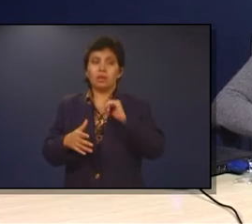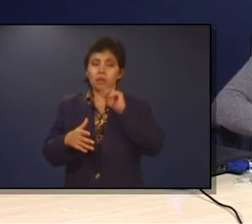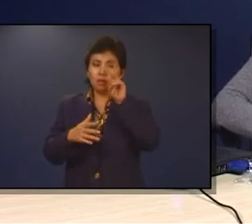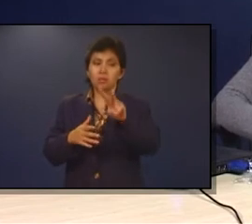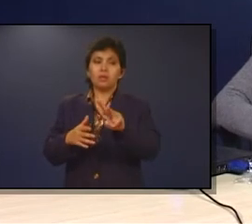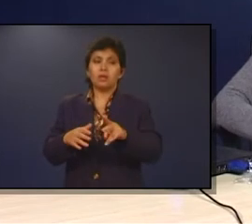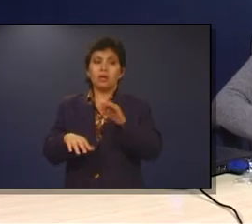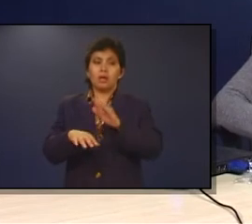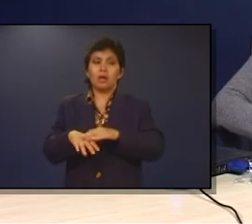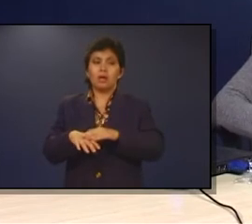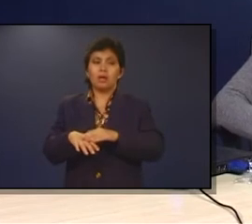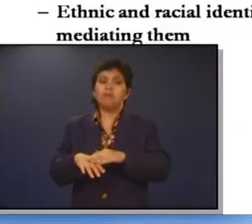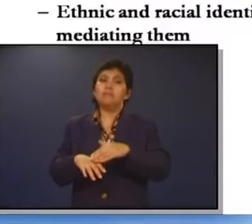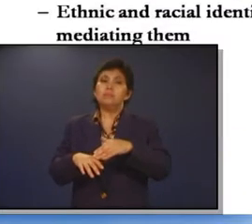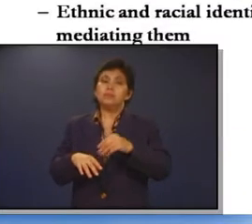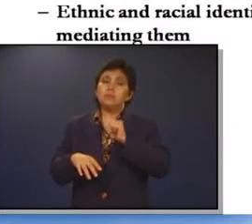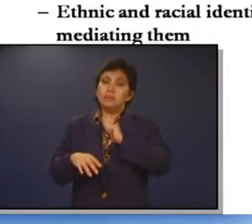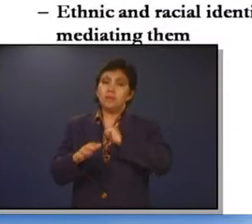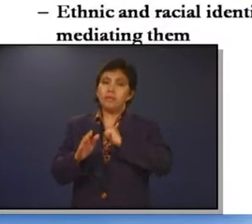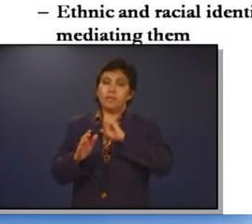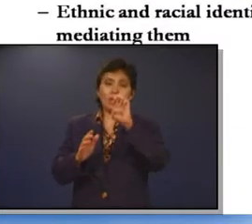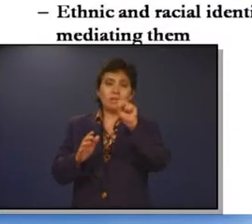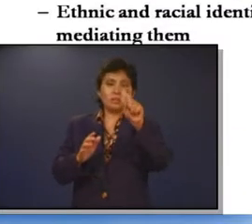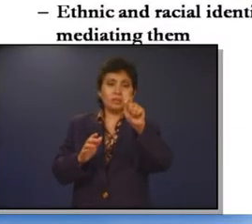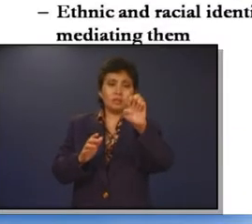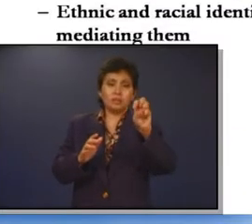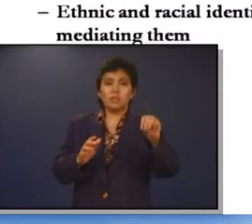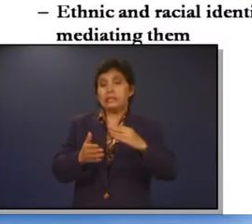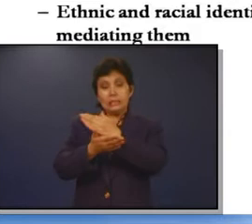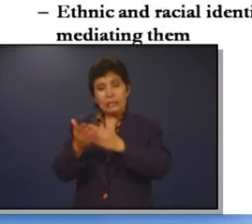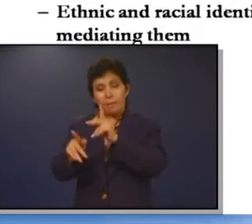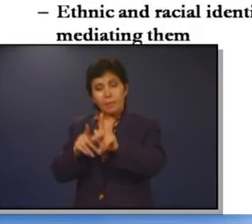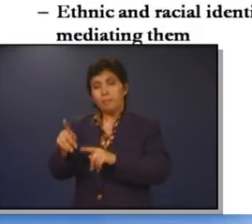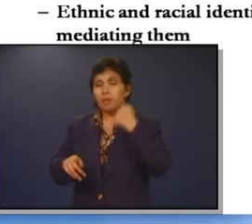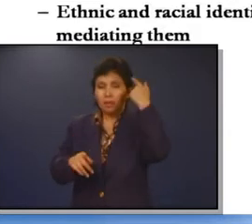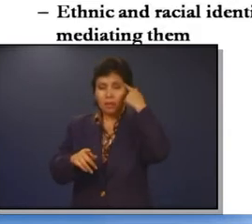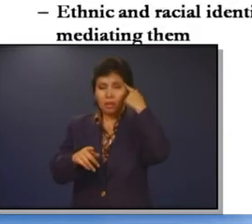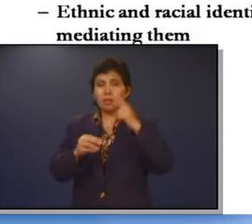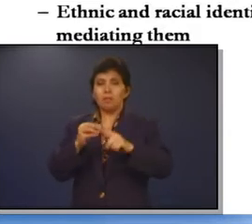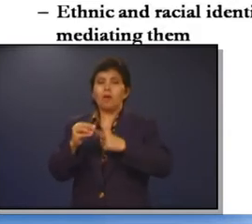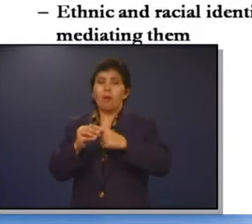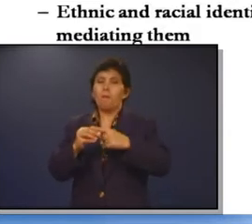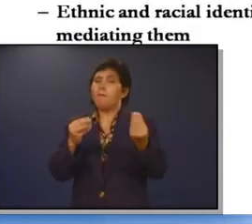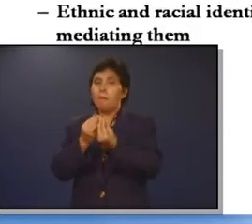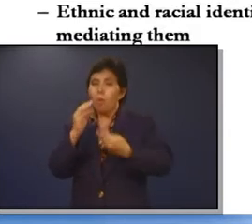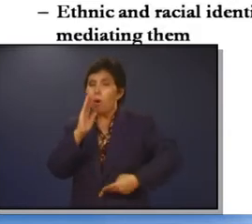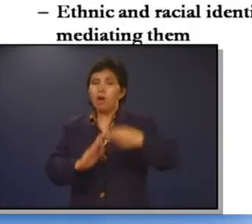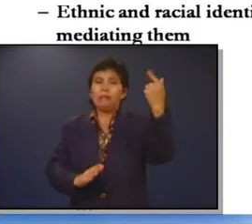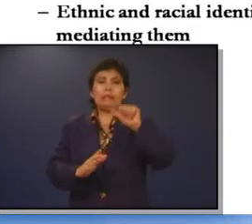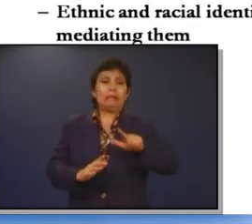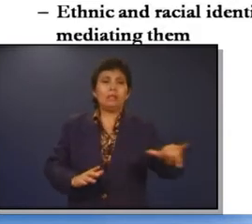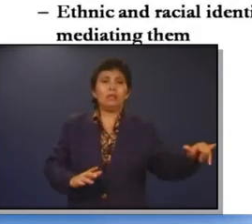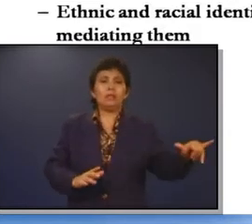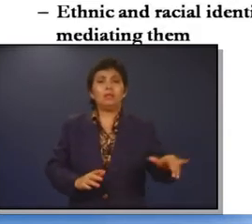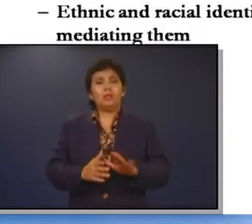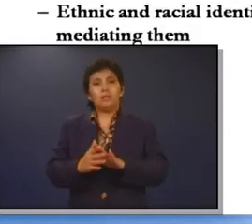of self-esteem I'll look at is the fake self-esteem, which is some people, they think of oneself more highly than it should